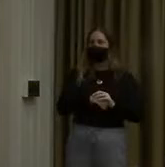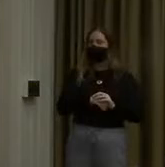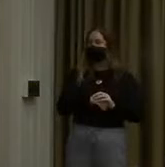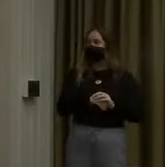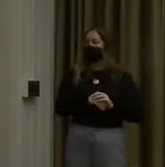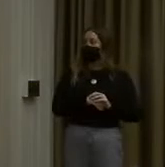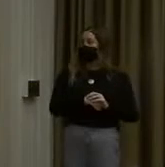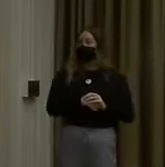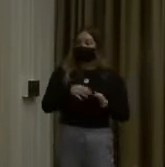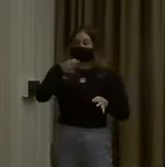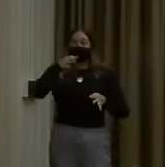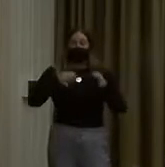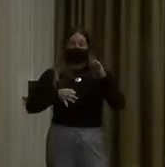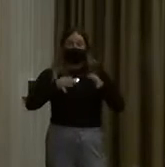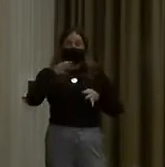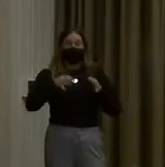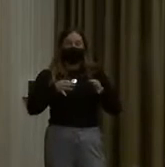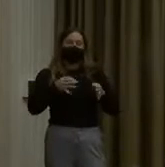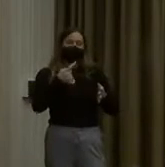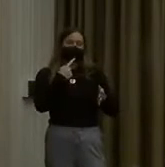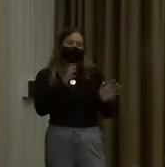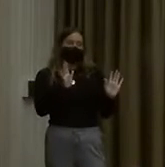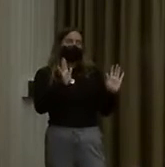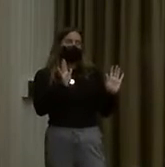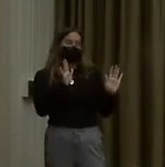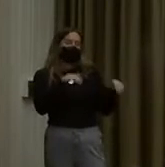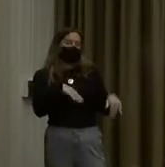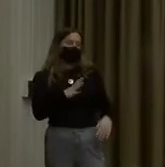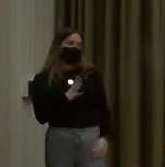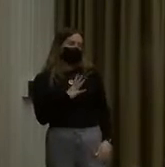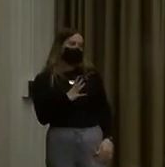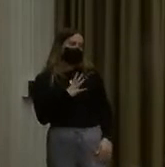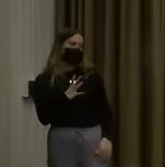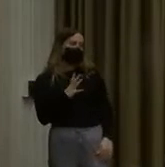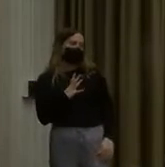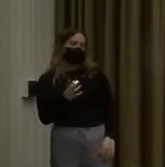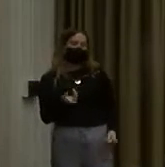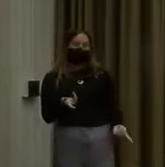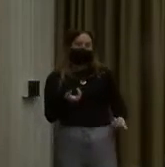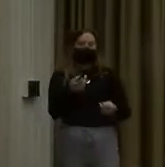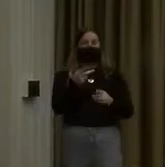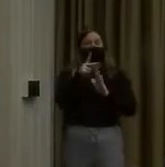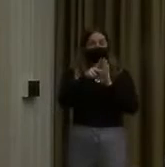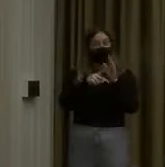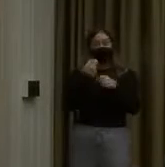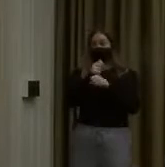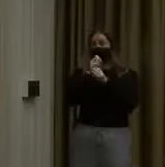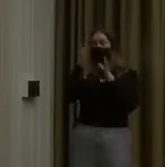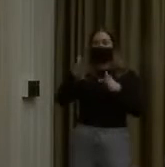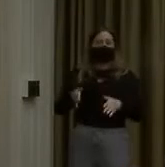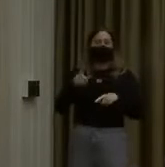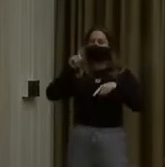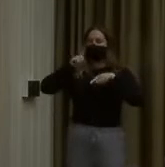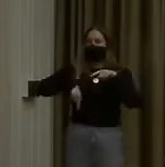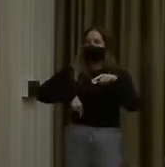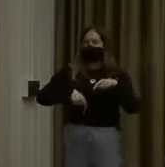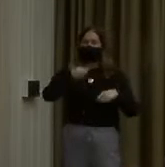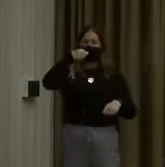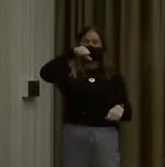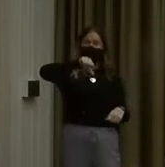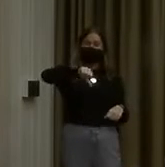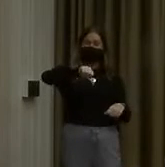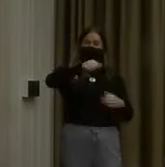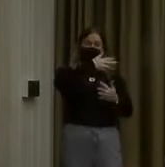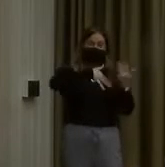Court basically said, all right, fine, you got us. You no longer, policymakers, can do that. You can't deny these social and